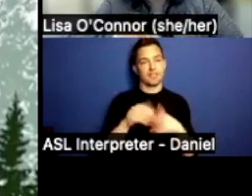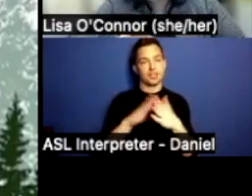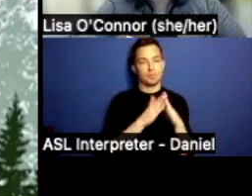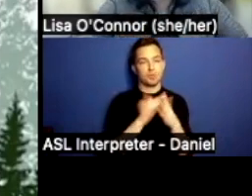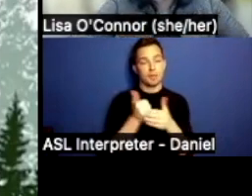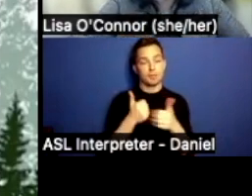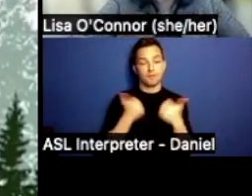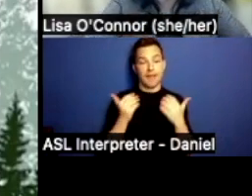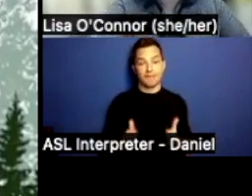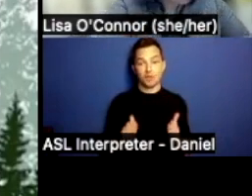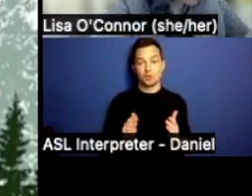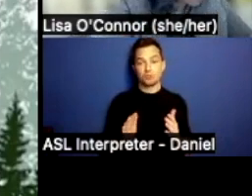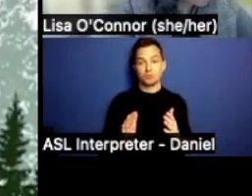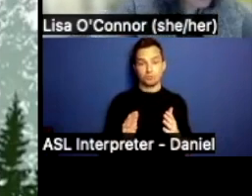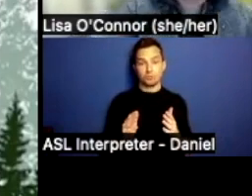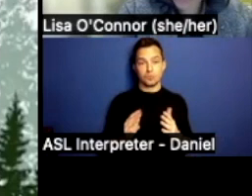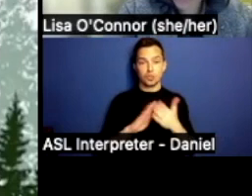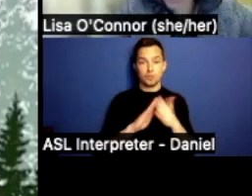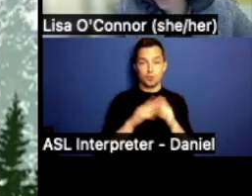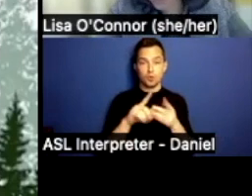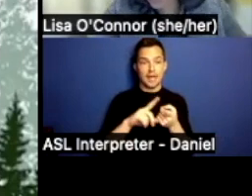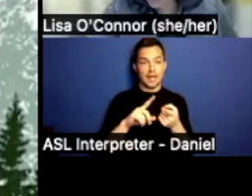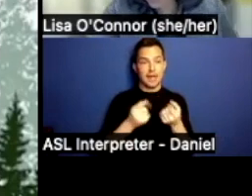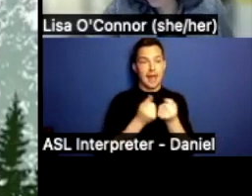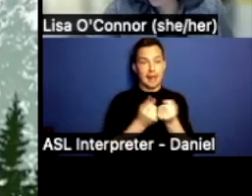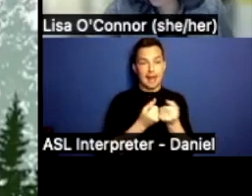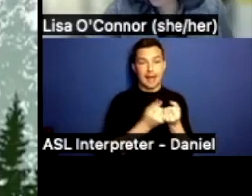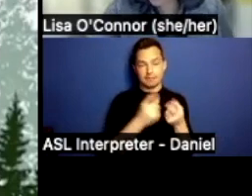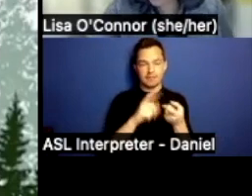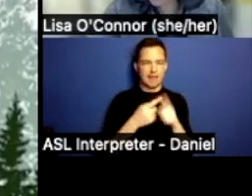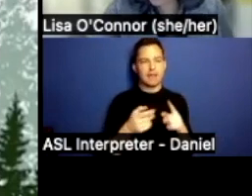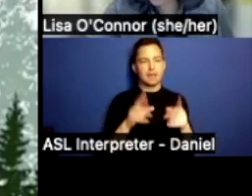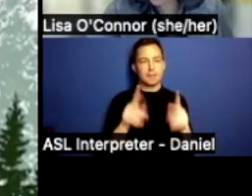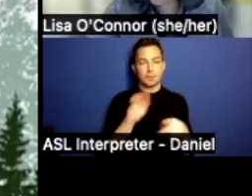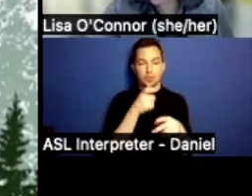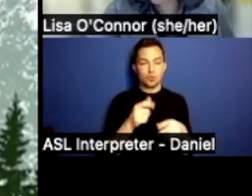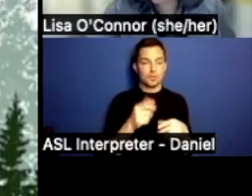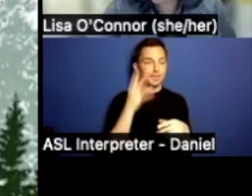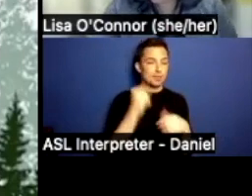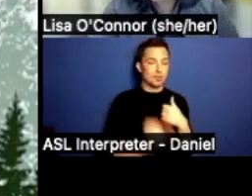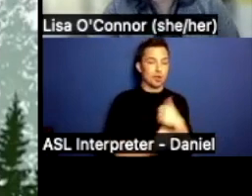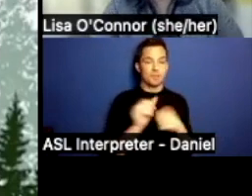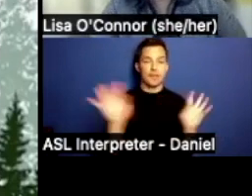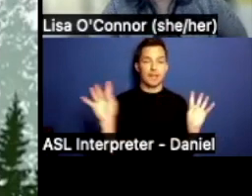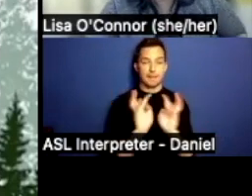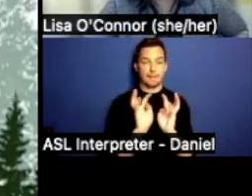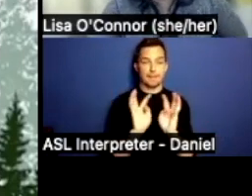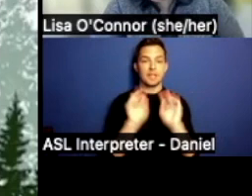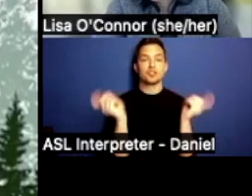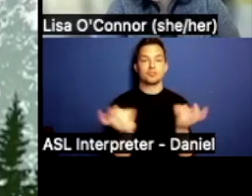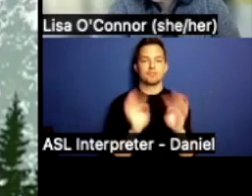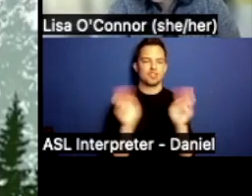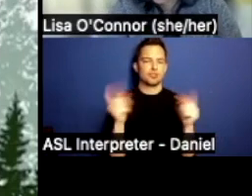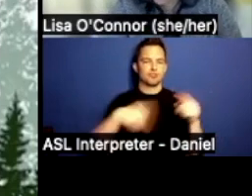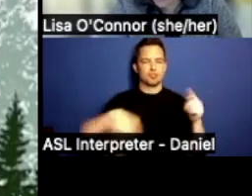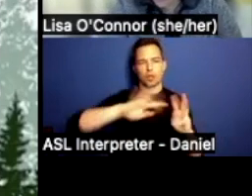survivors, community allies, and sometimes the person who caused the harm to come together in circles for safe and meaningful